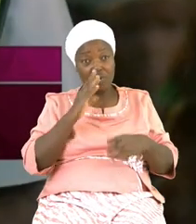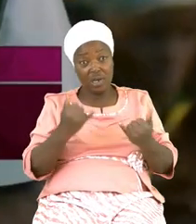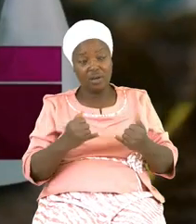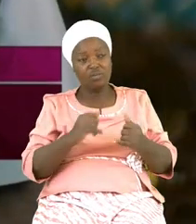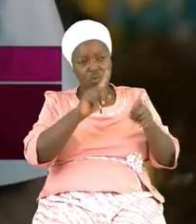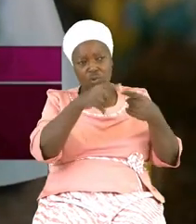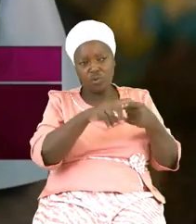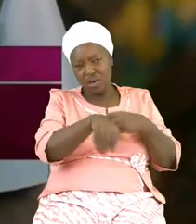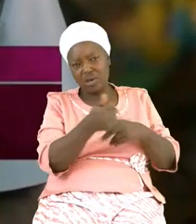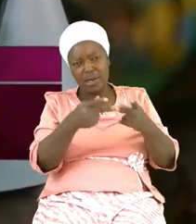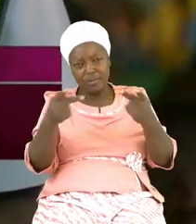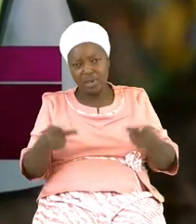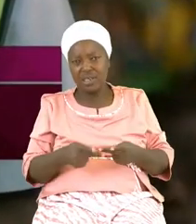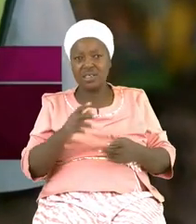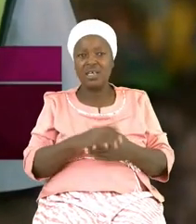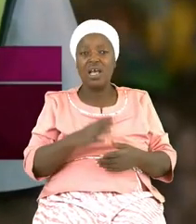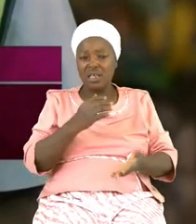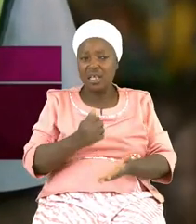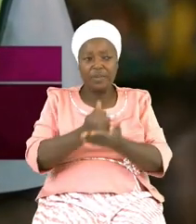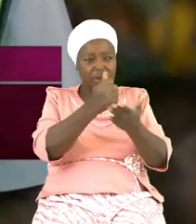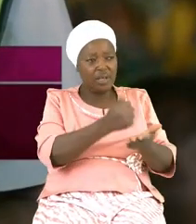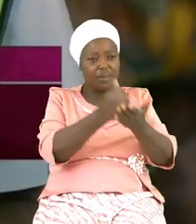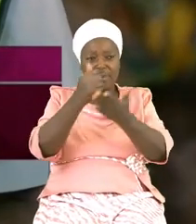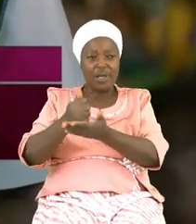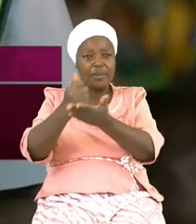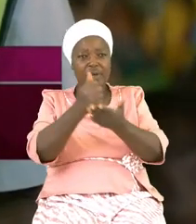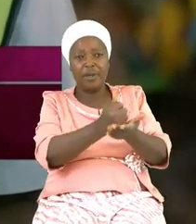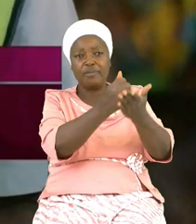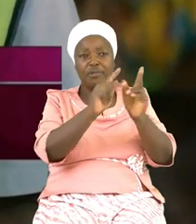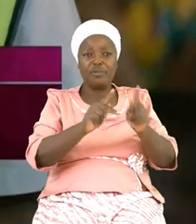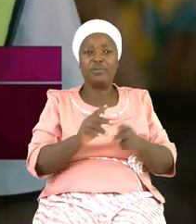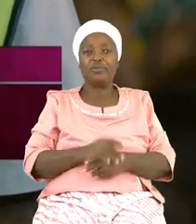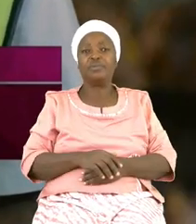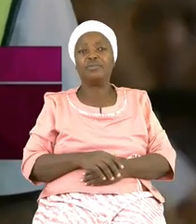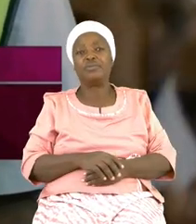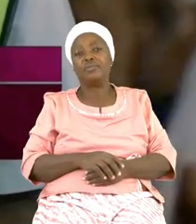are, identify where there are more needs and help them.